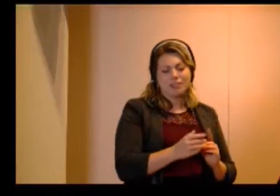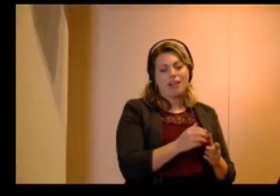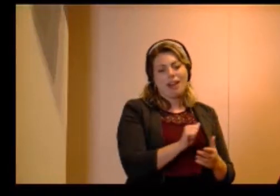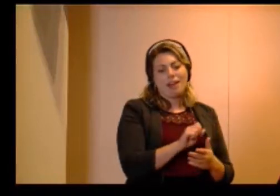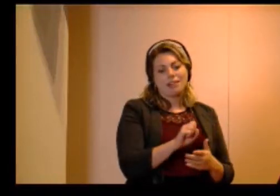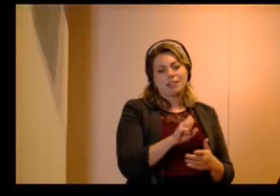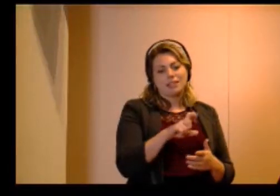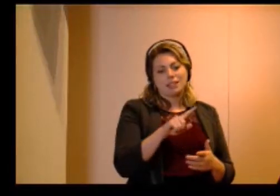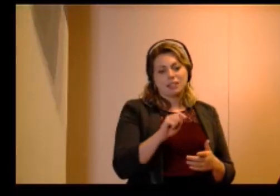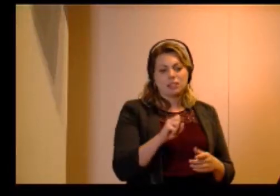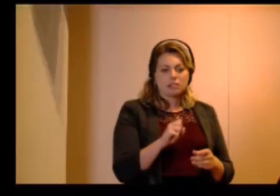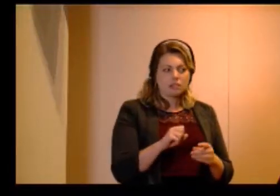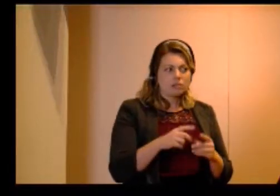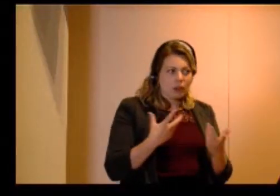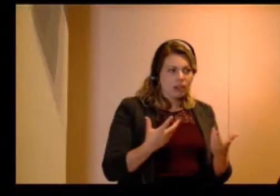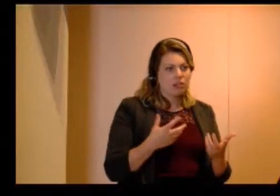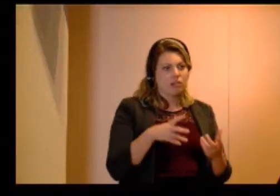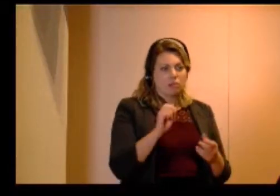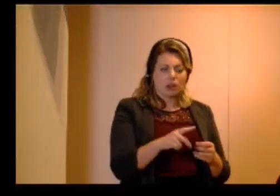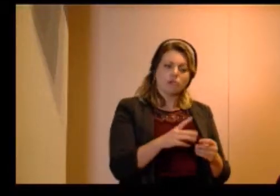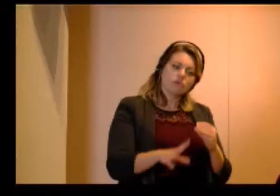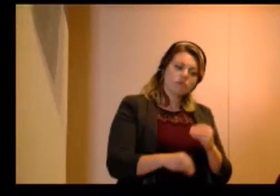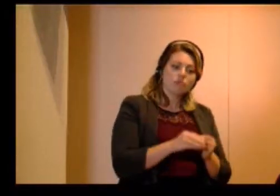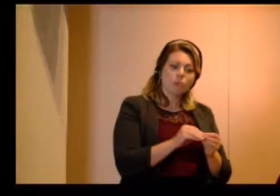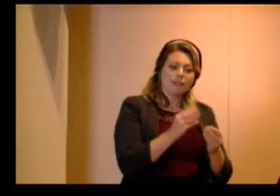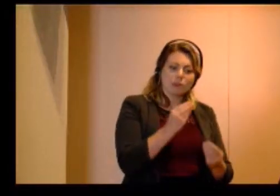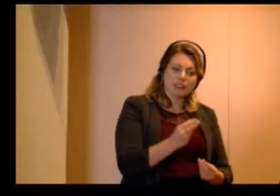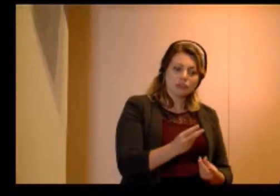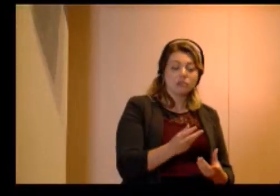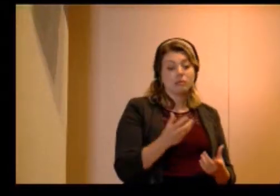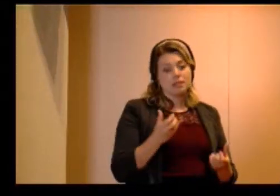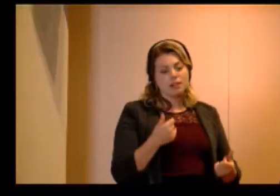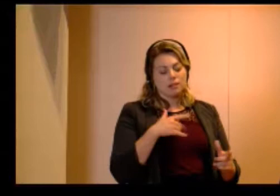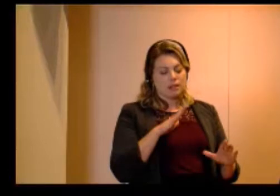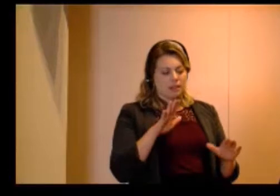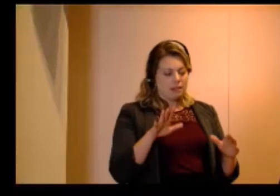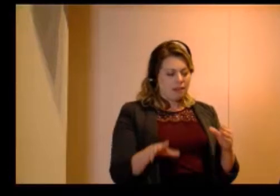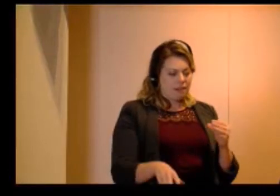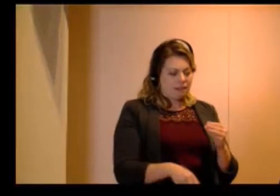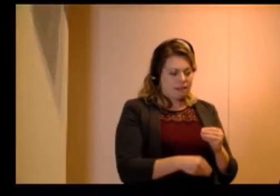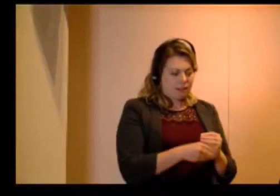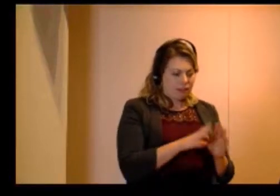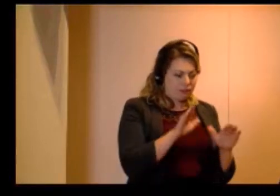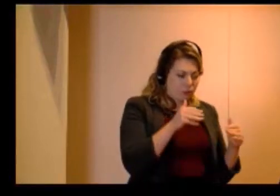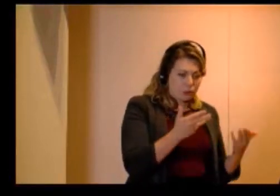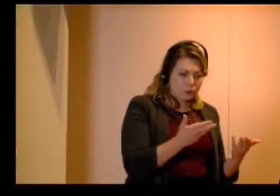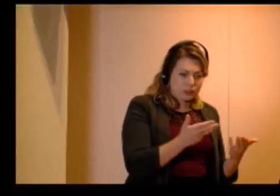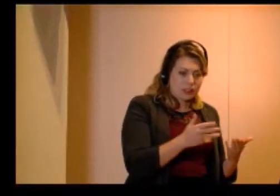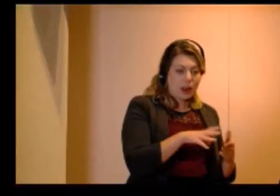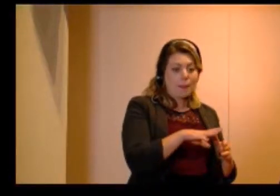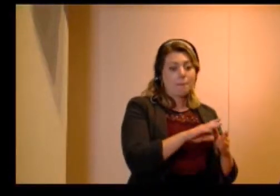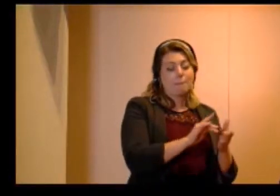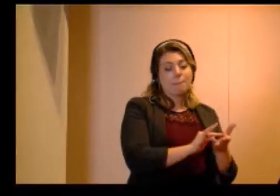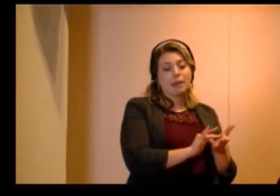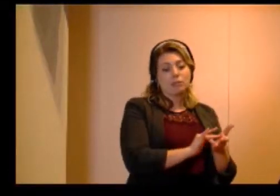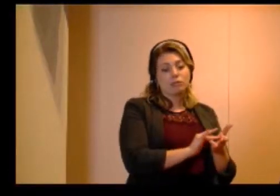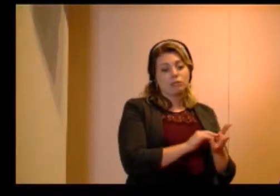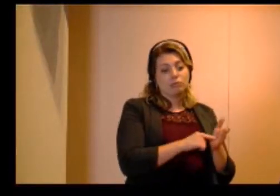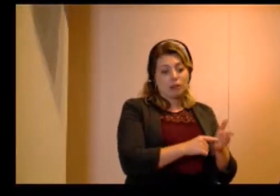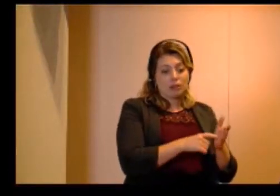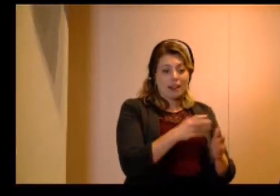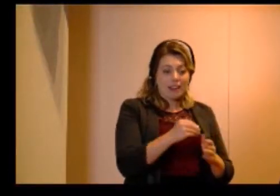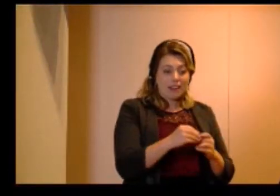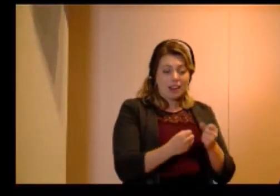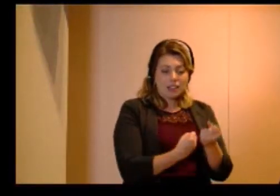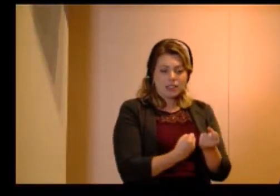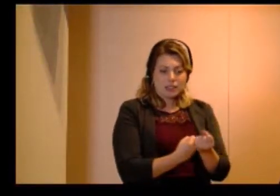all this additional information. And we're even working on that now with a focus on medical models and assistive devices to help people search